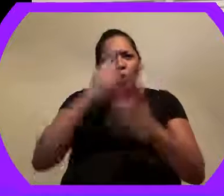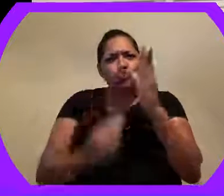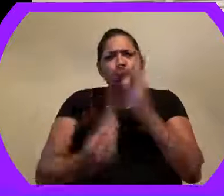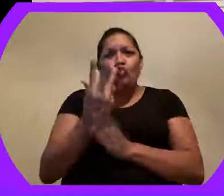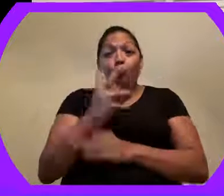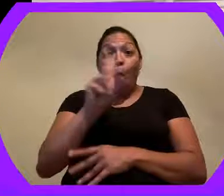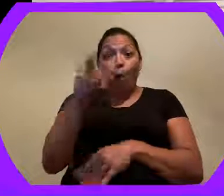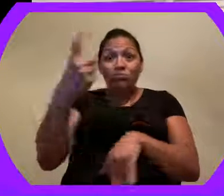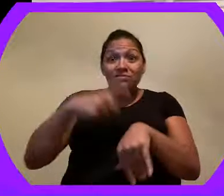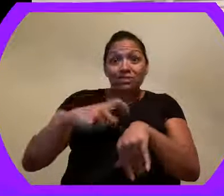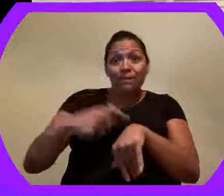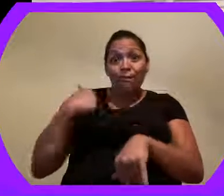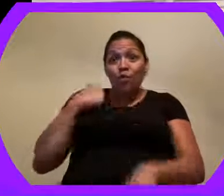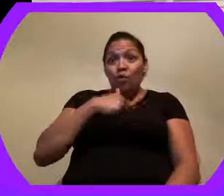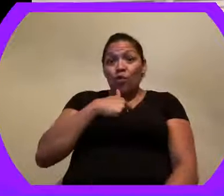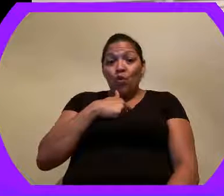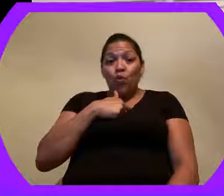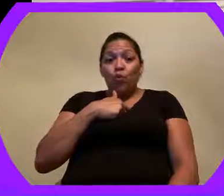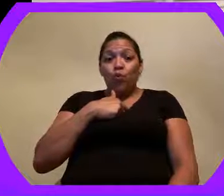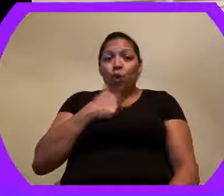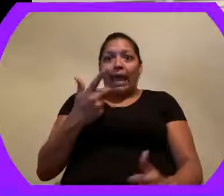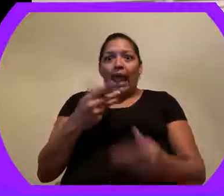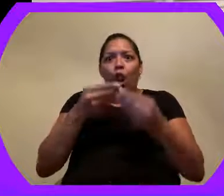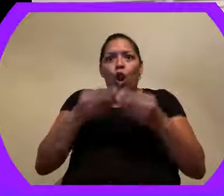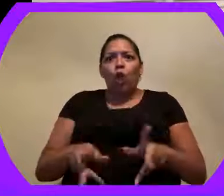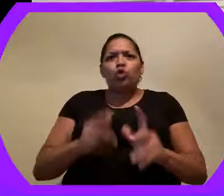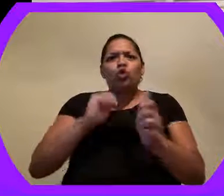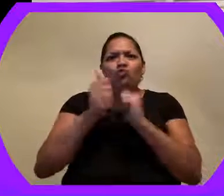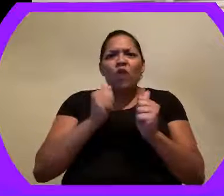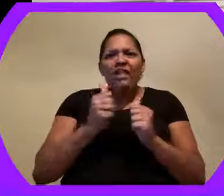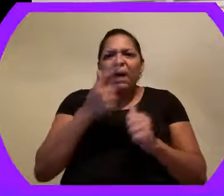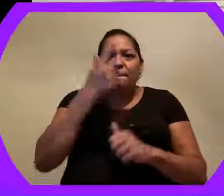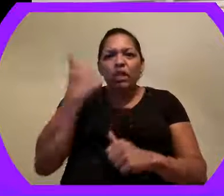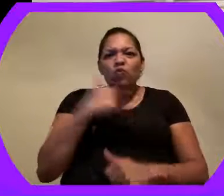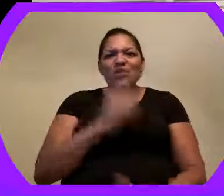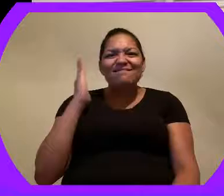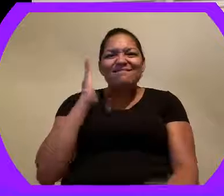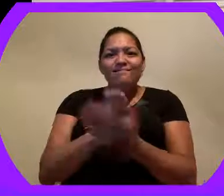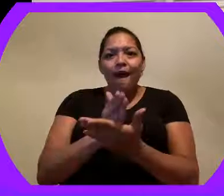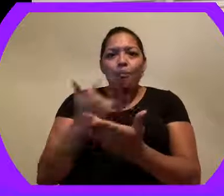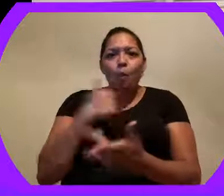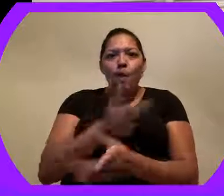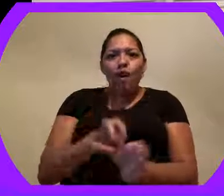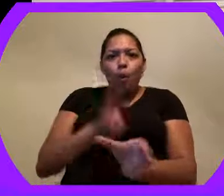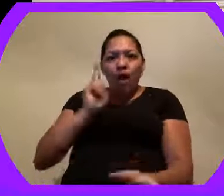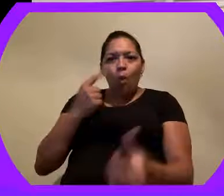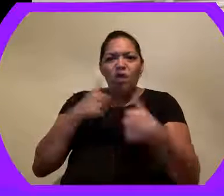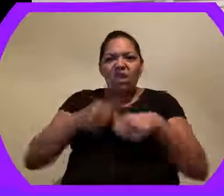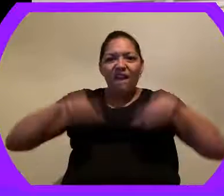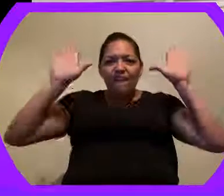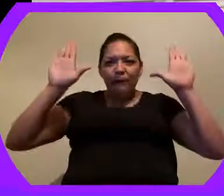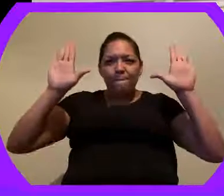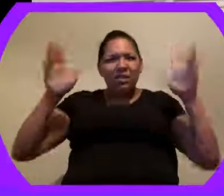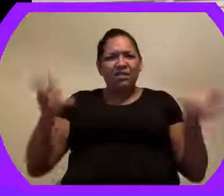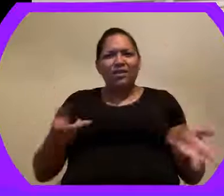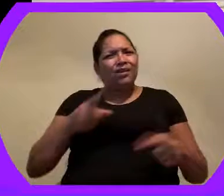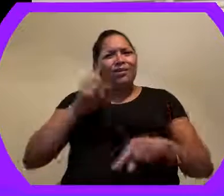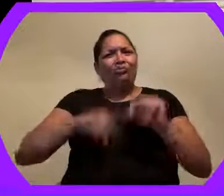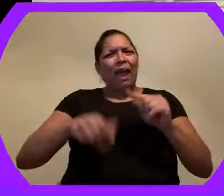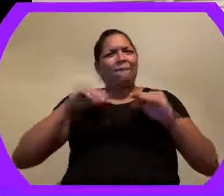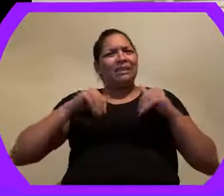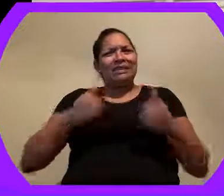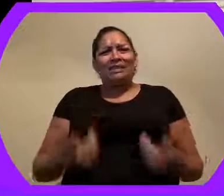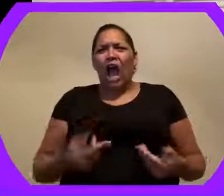There's opportunities for growth. But the only time we basically lose a race is when we stop, when we quit, when we give